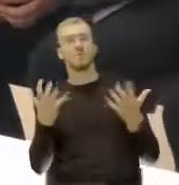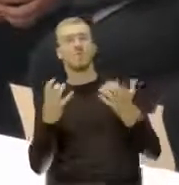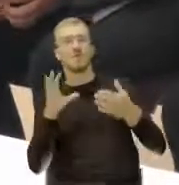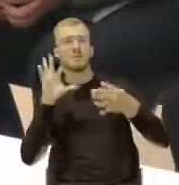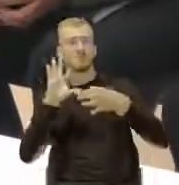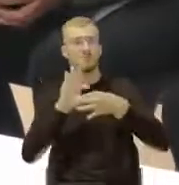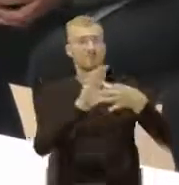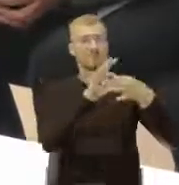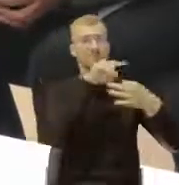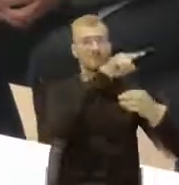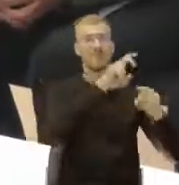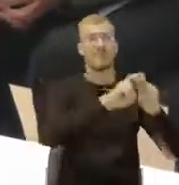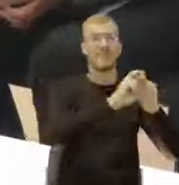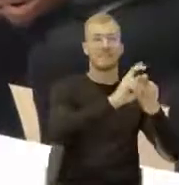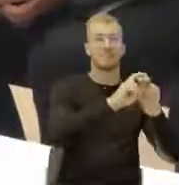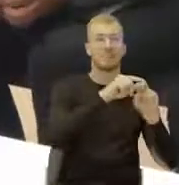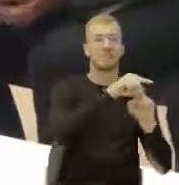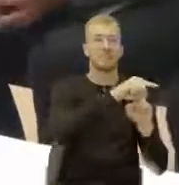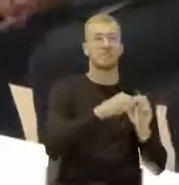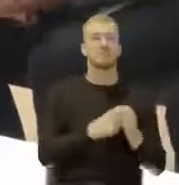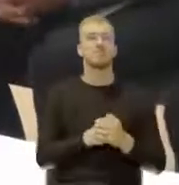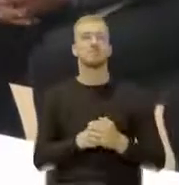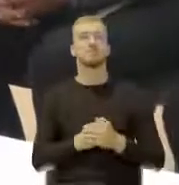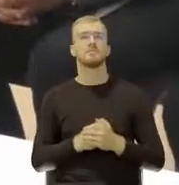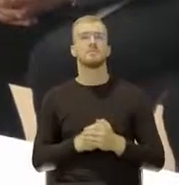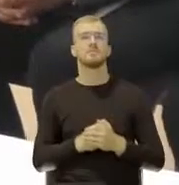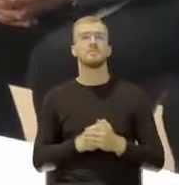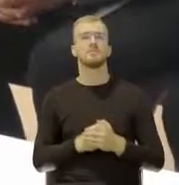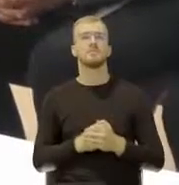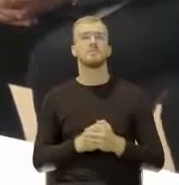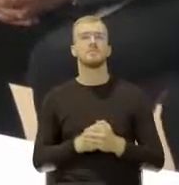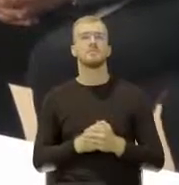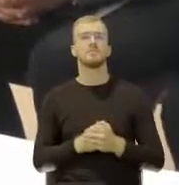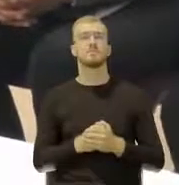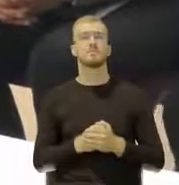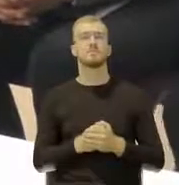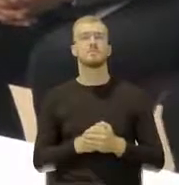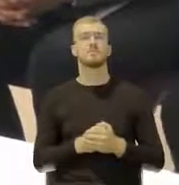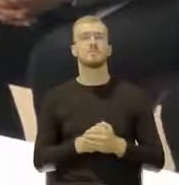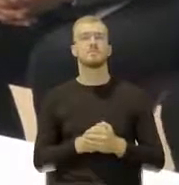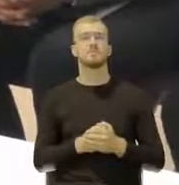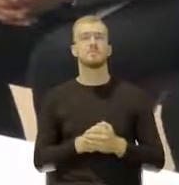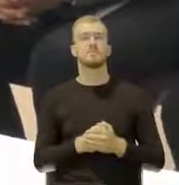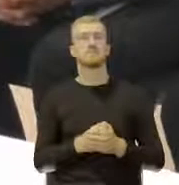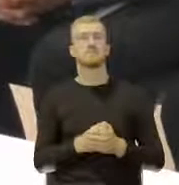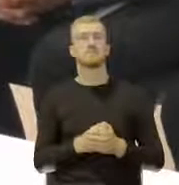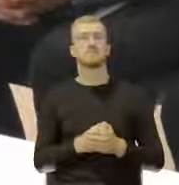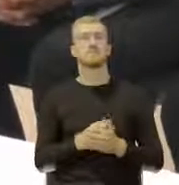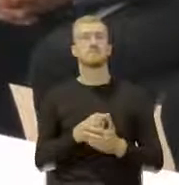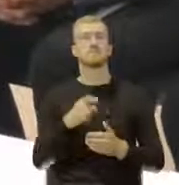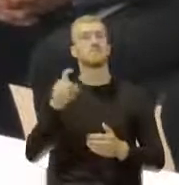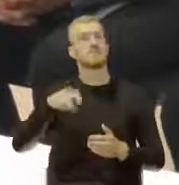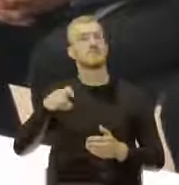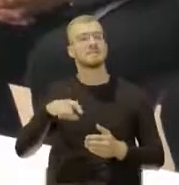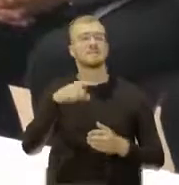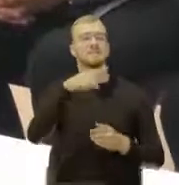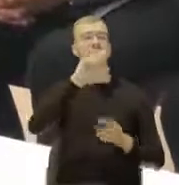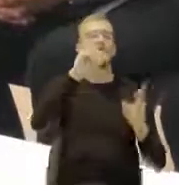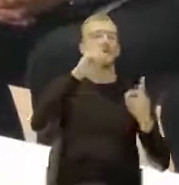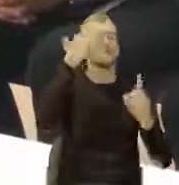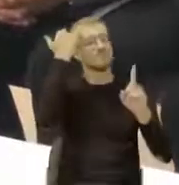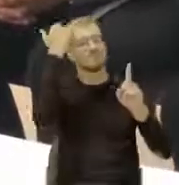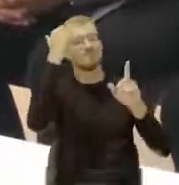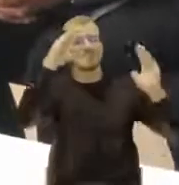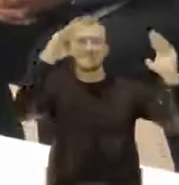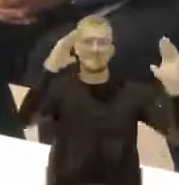emits or needs five times less energy than cars for every passenger transported. So